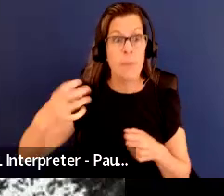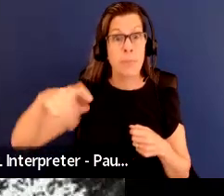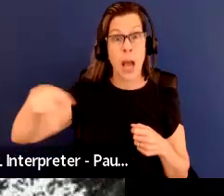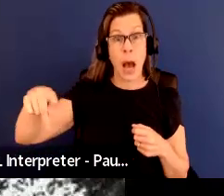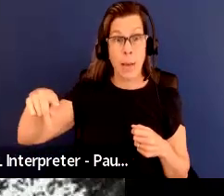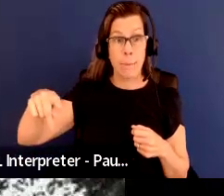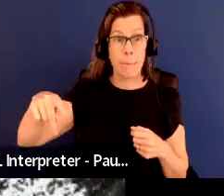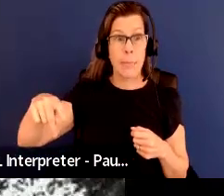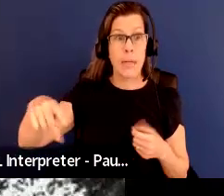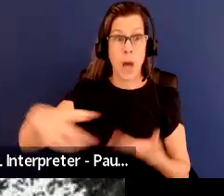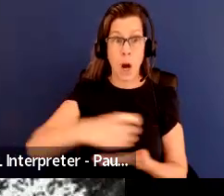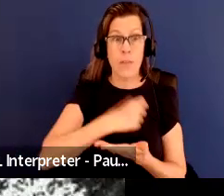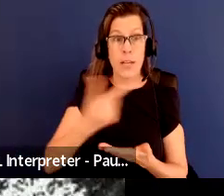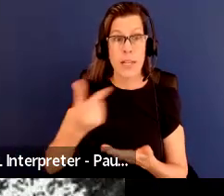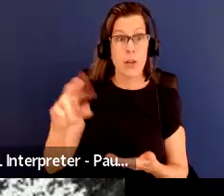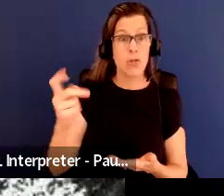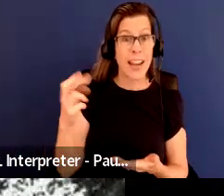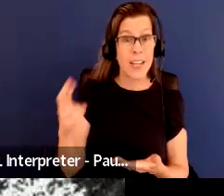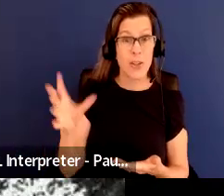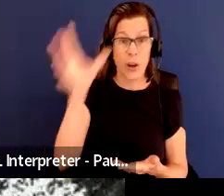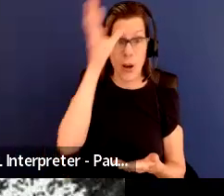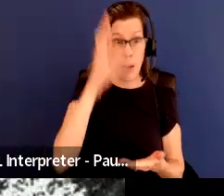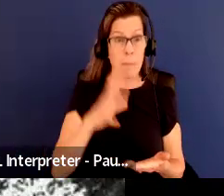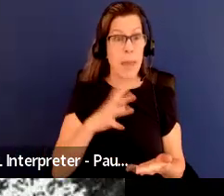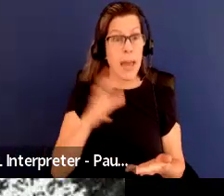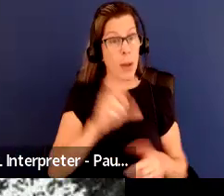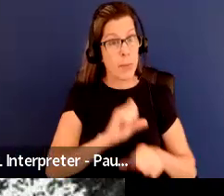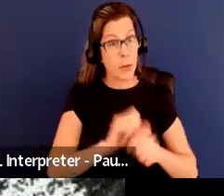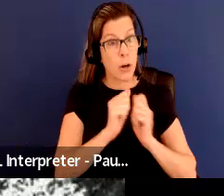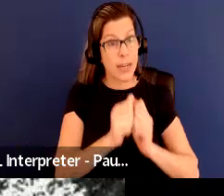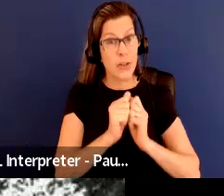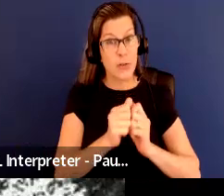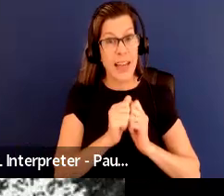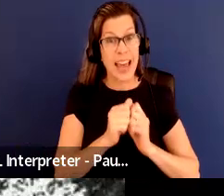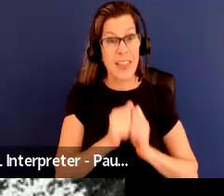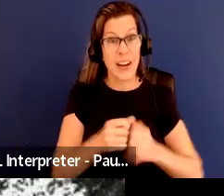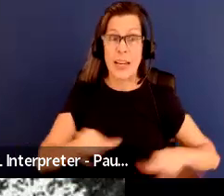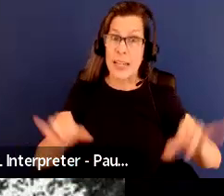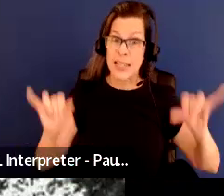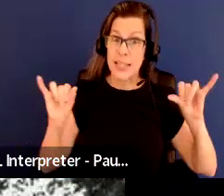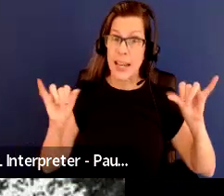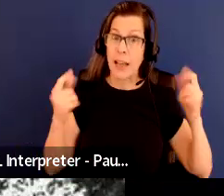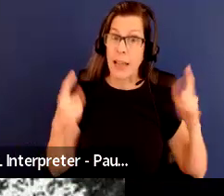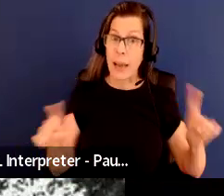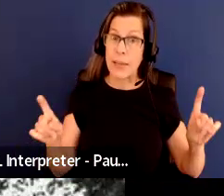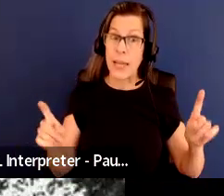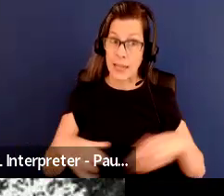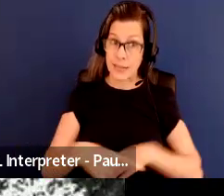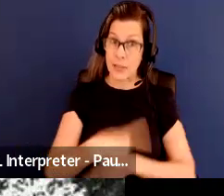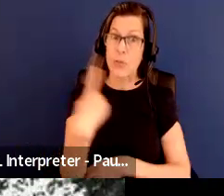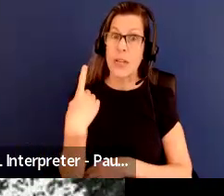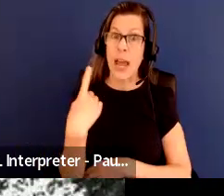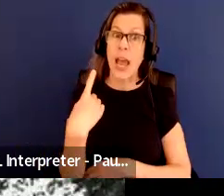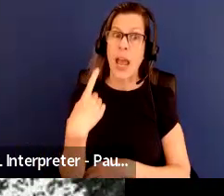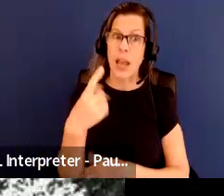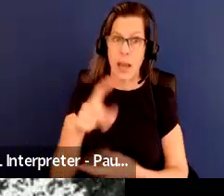in Granger, also men and women working alongside each other, still happening today. I have friends on